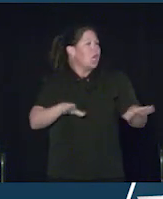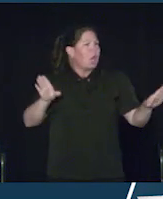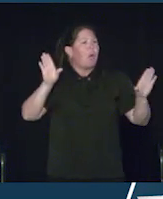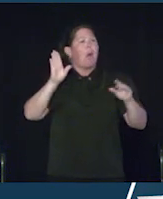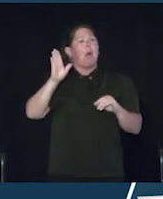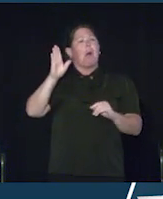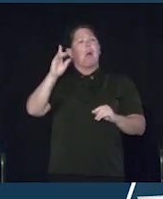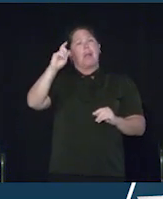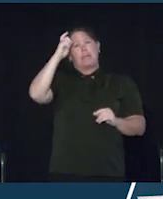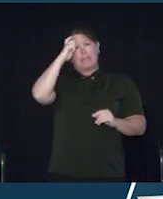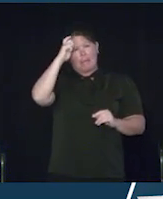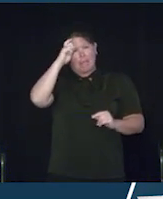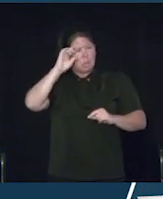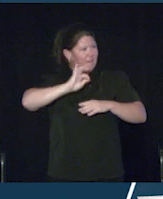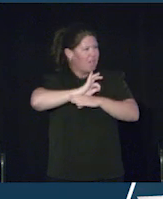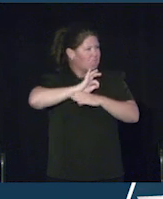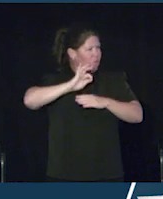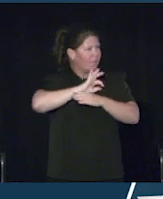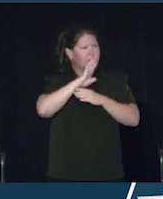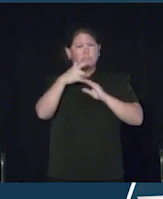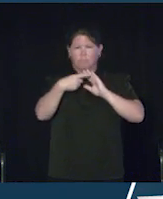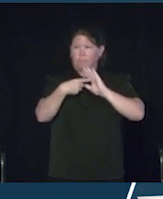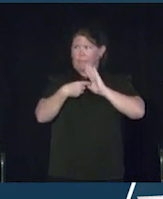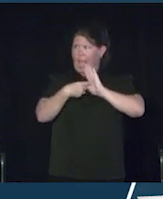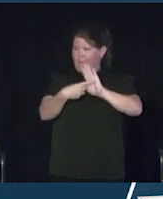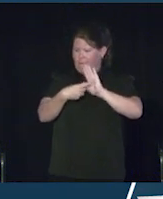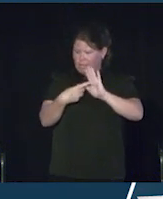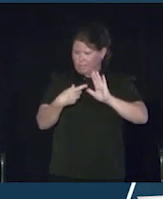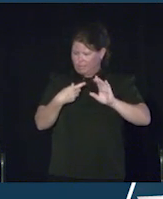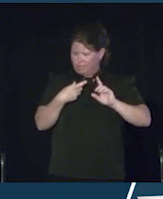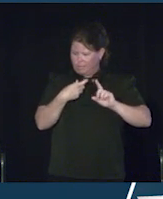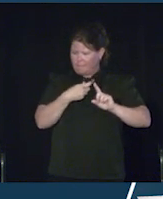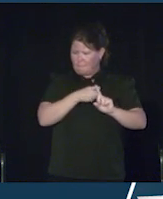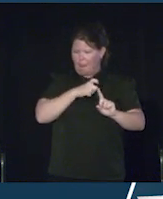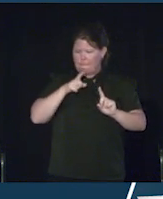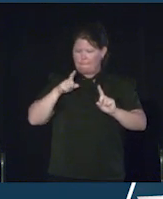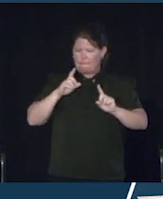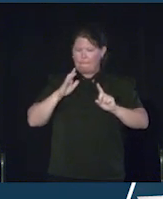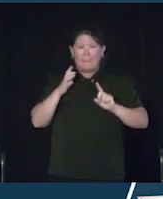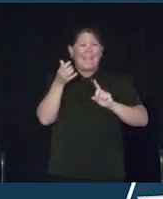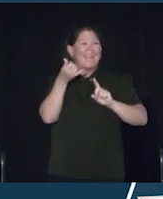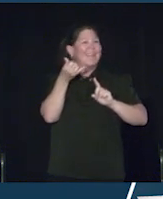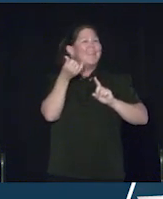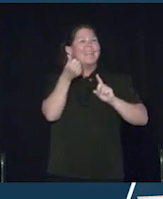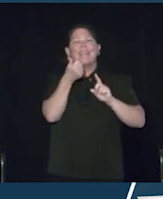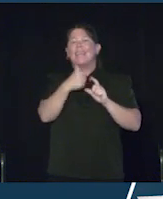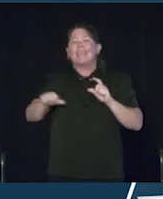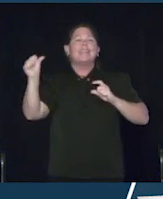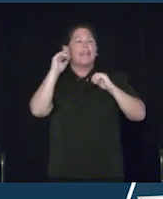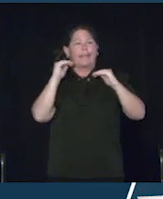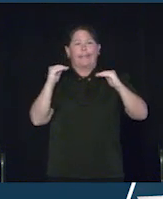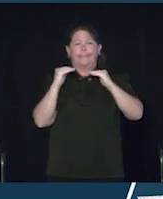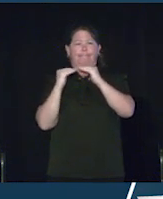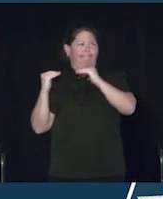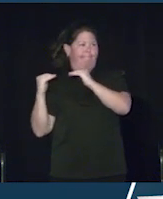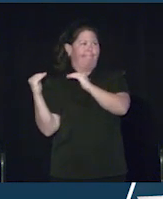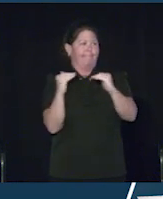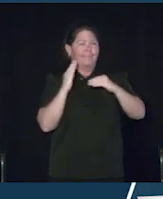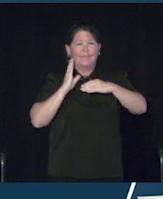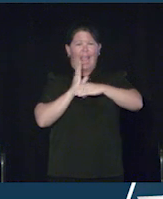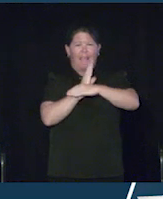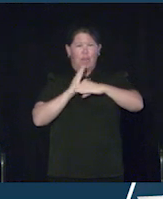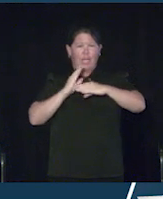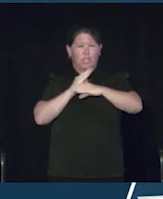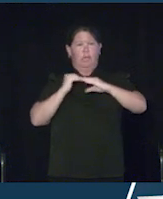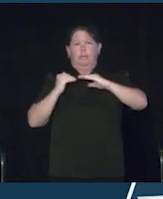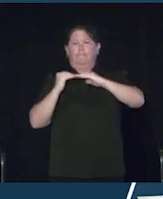That's evidenced by an IQ of 2 standard deviations below the mean. So that would be 70, an IQ of